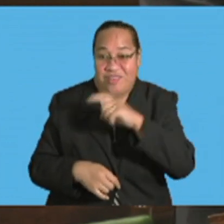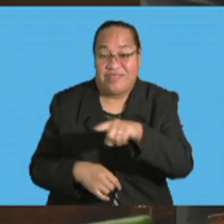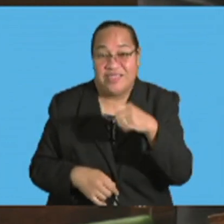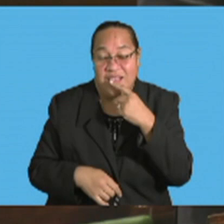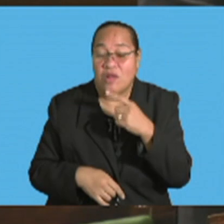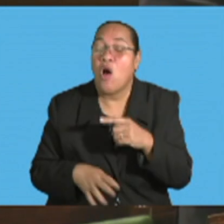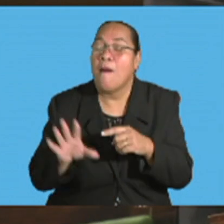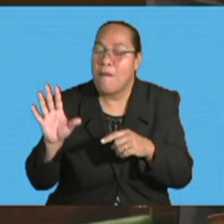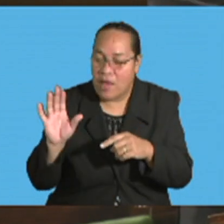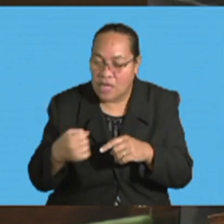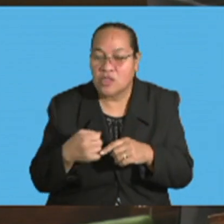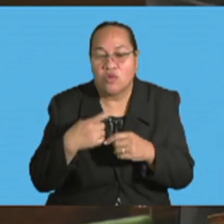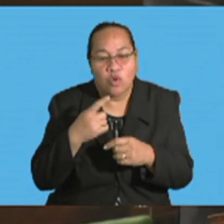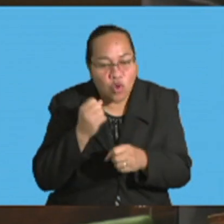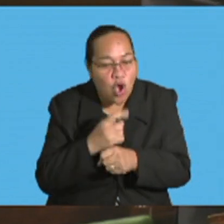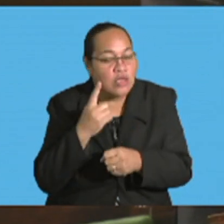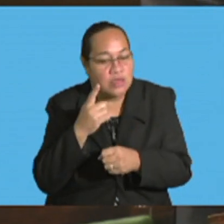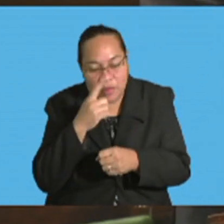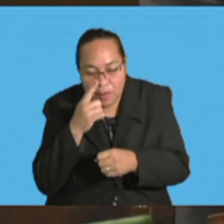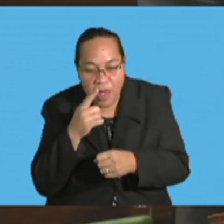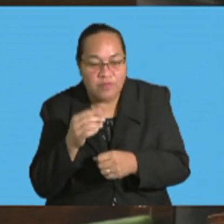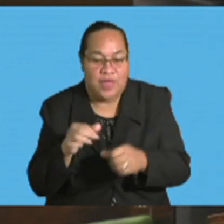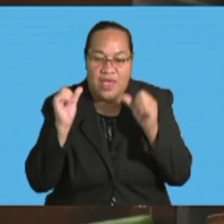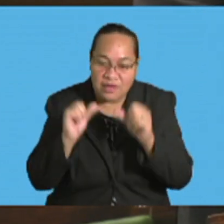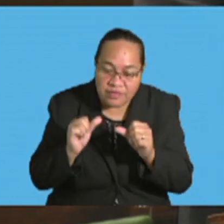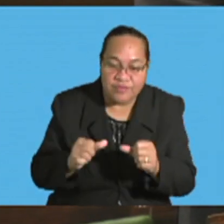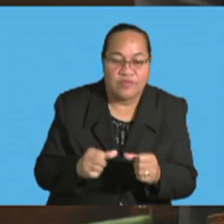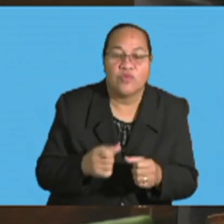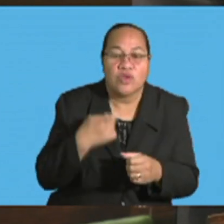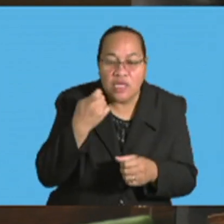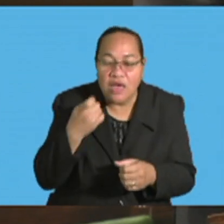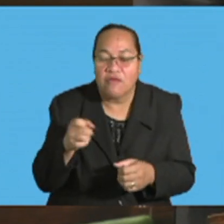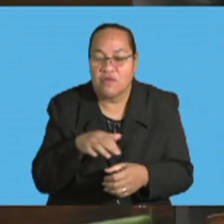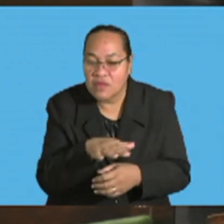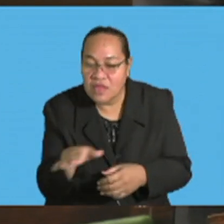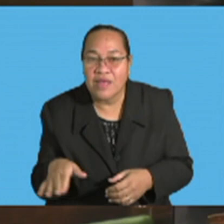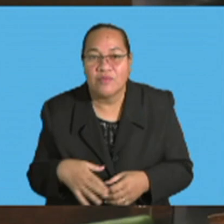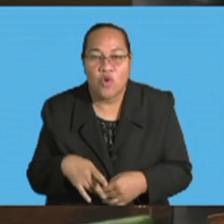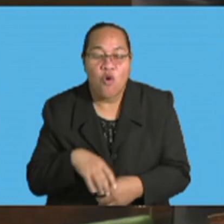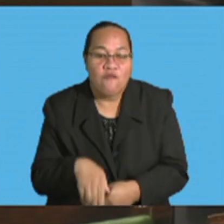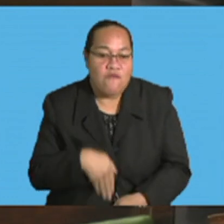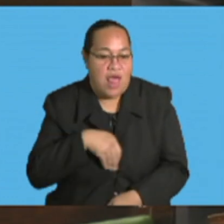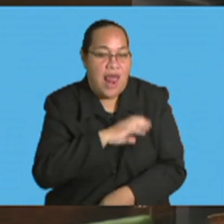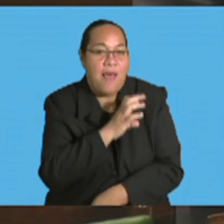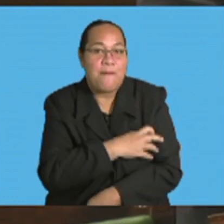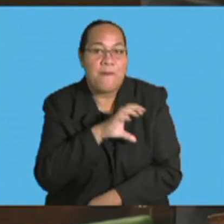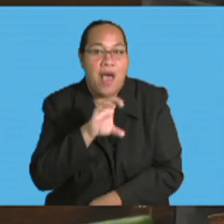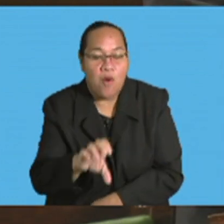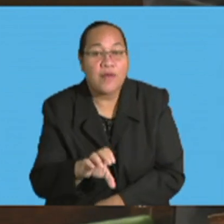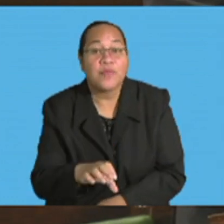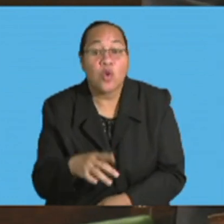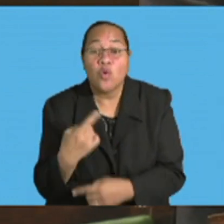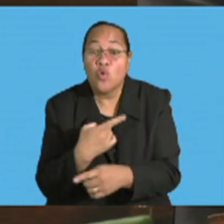are cared for, protected, and empowered to better their lives. That includes those who are strong and those